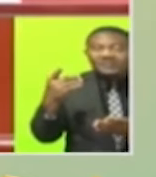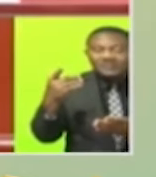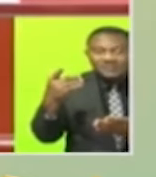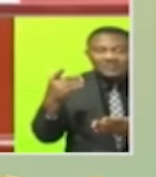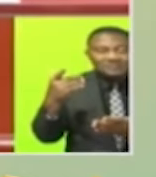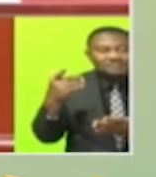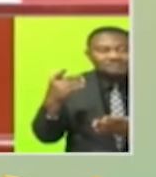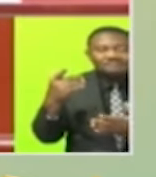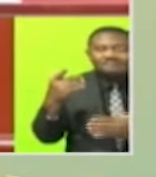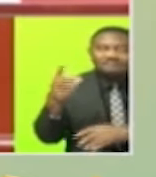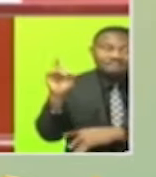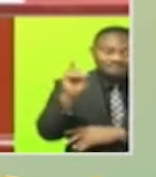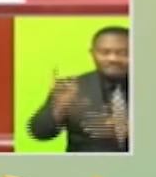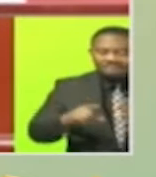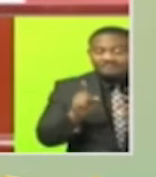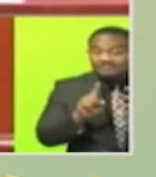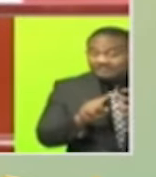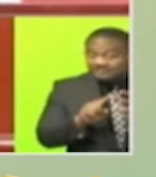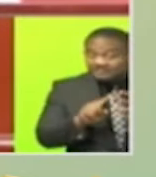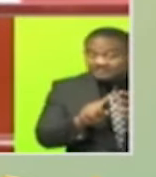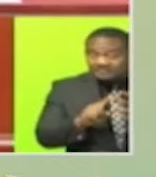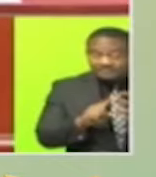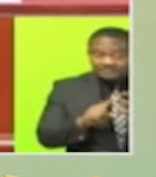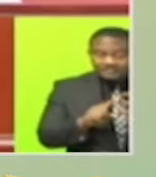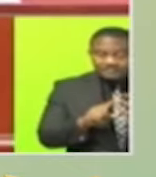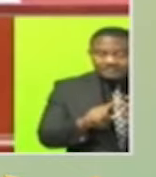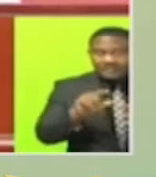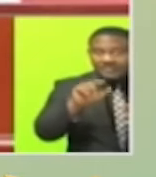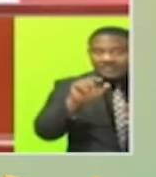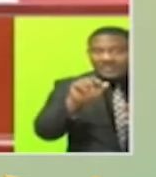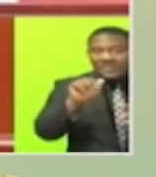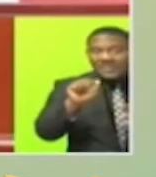ourselves a very fundamental question. Were those four MPs heard? If they were not heard,